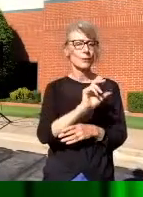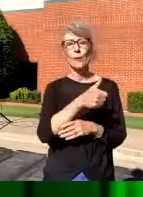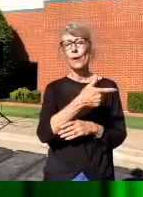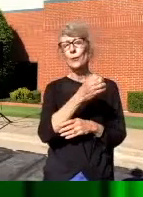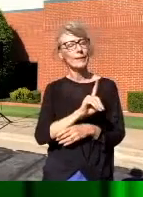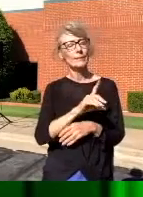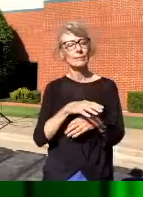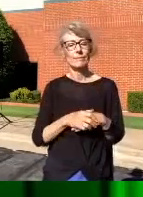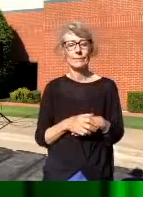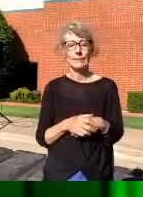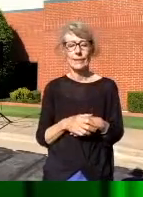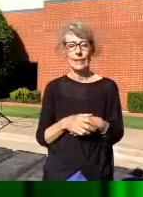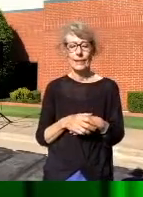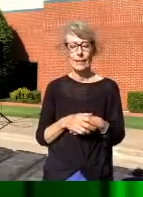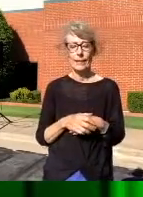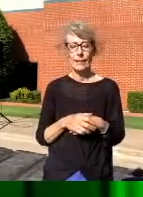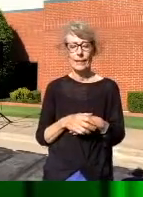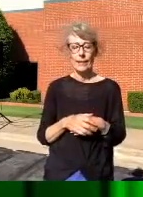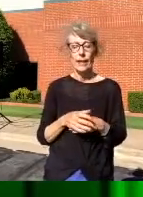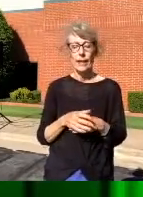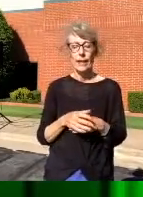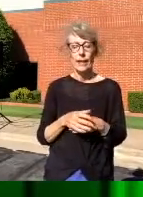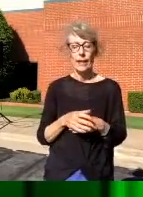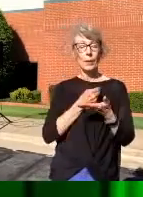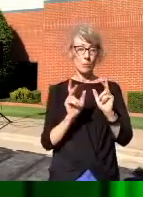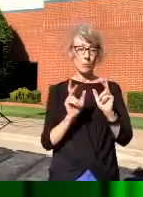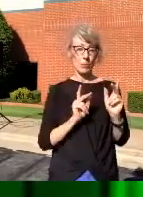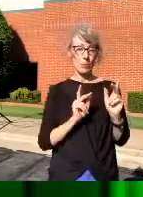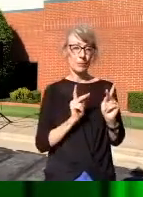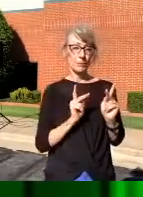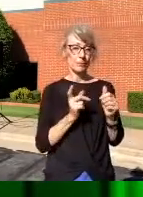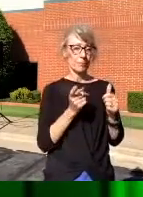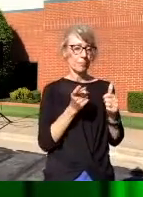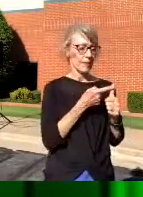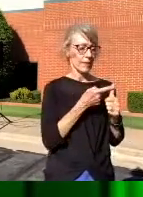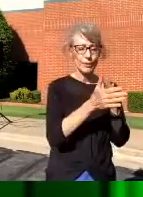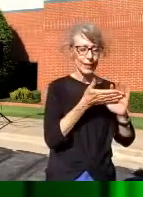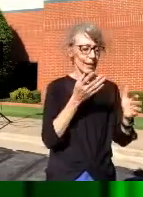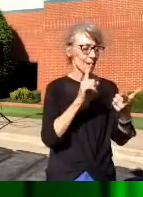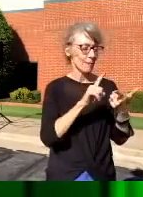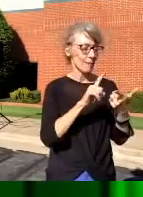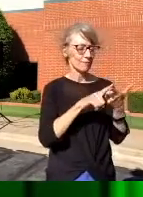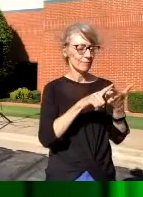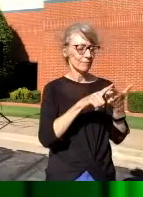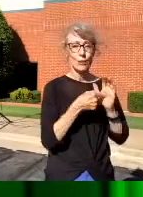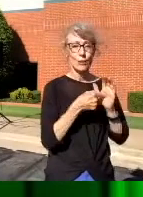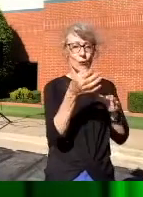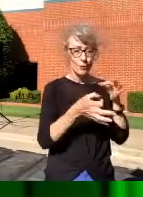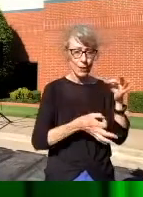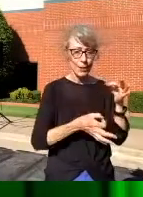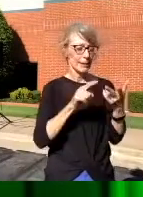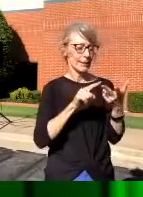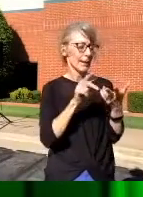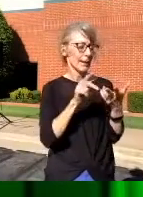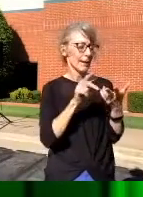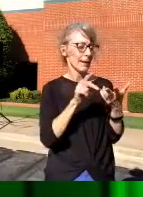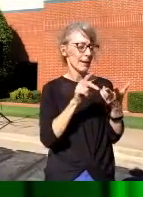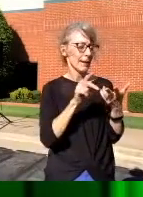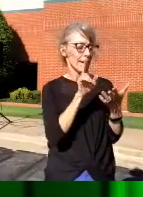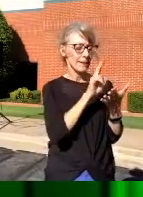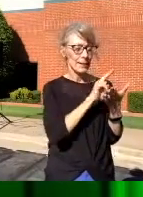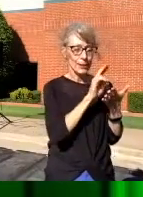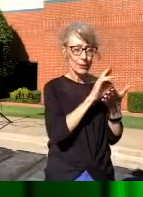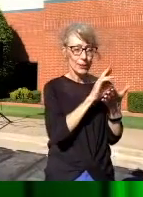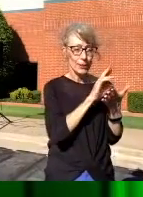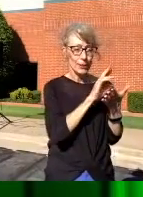to be people of forgiveness and justice and holiness and ecological blessing and inclusion, so that the whole world may